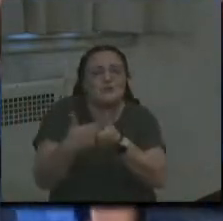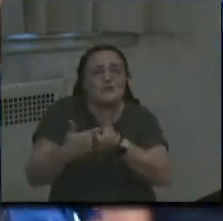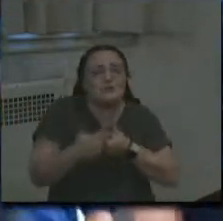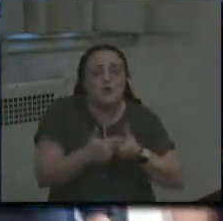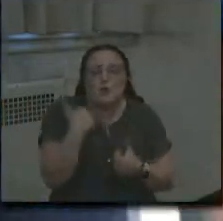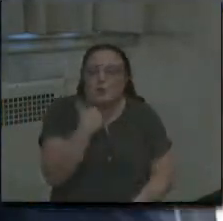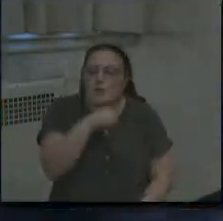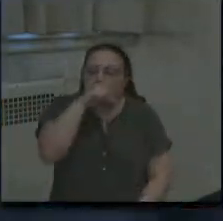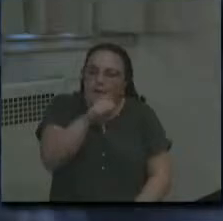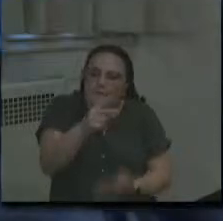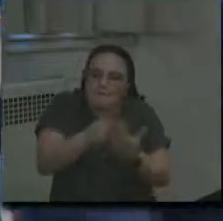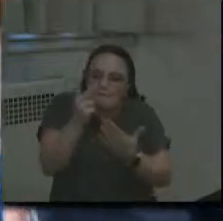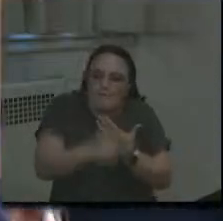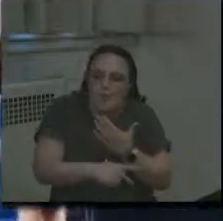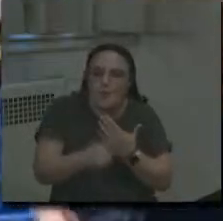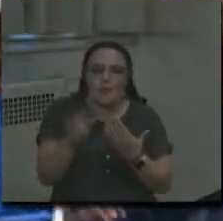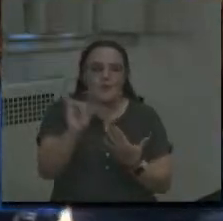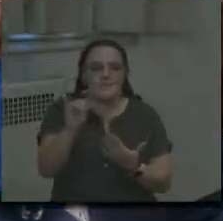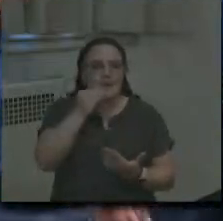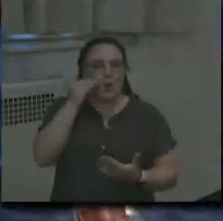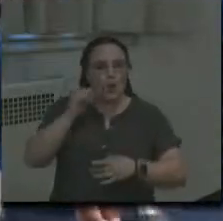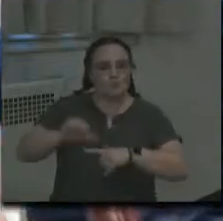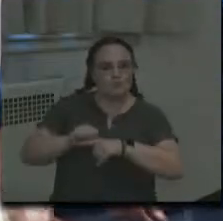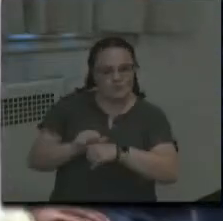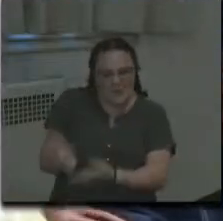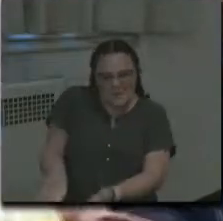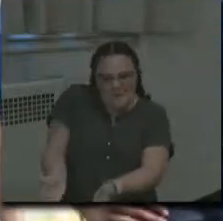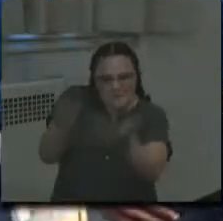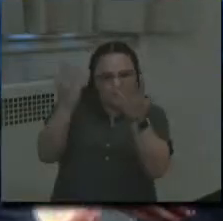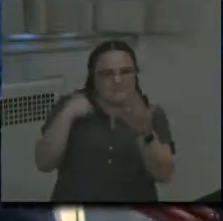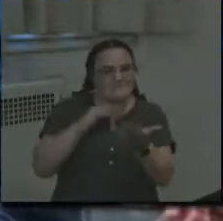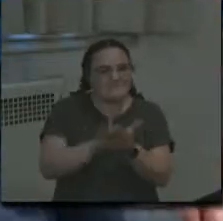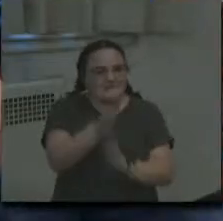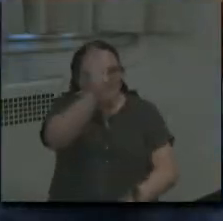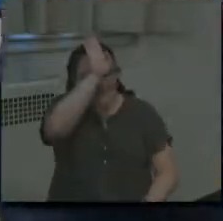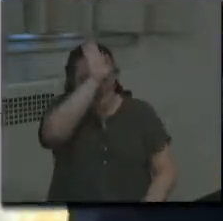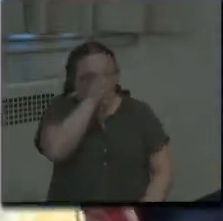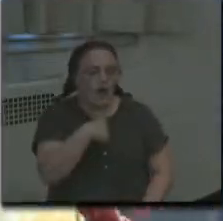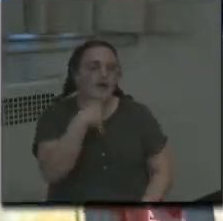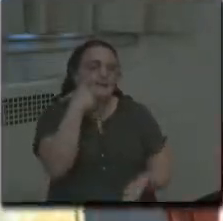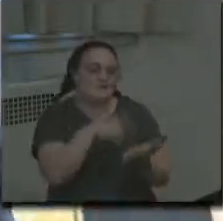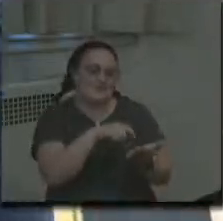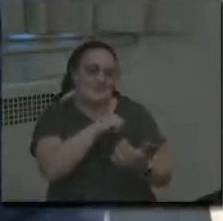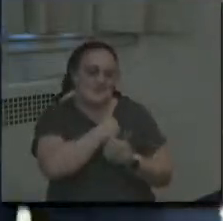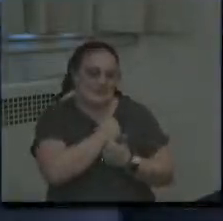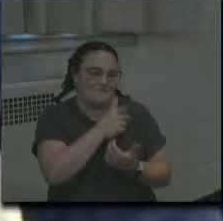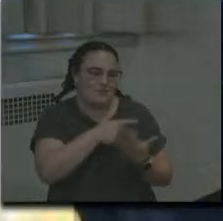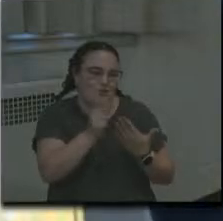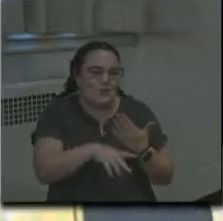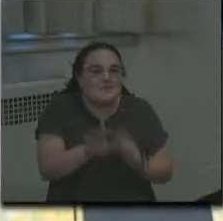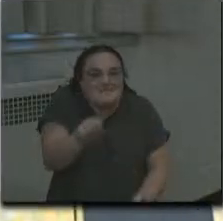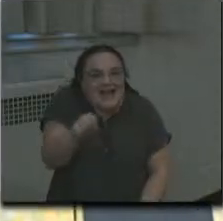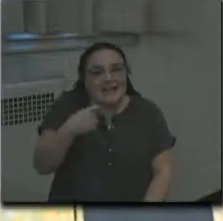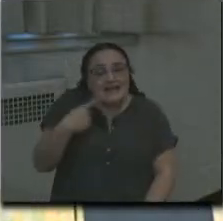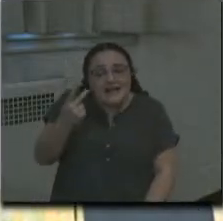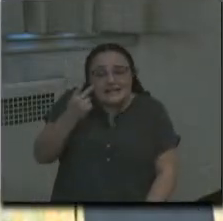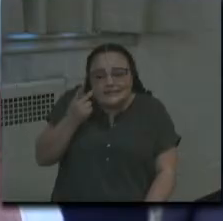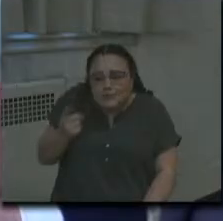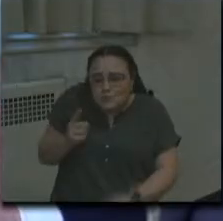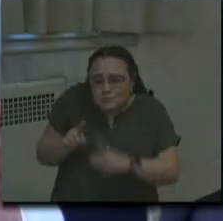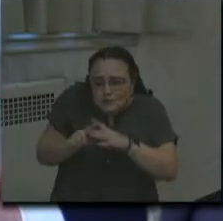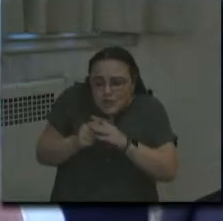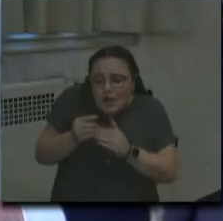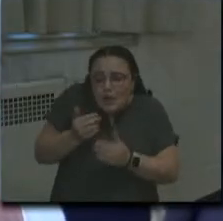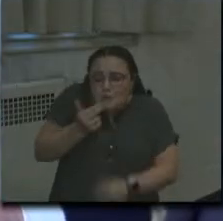this program. It's homegrown talent, and that's what we're about. I can tell you love them. I do. I do. And the thing is, I watch them grow. So, you know, when they first start, they're